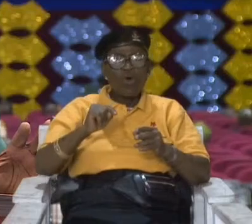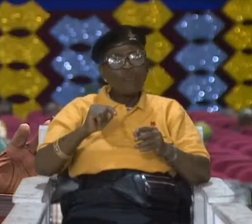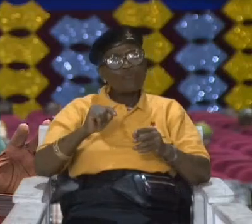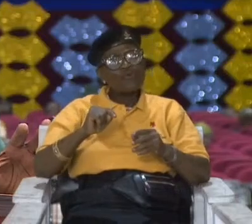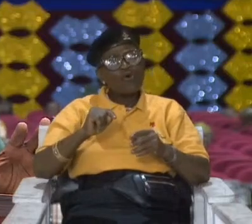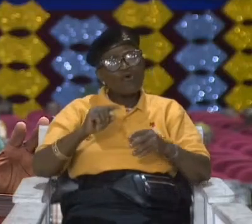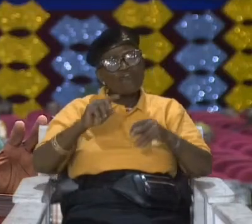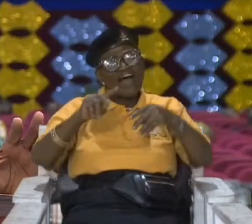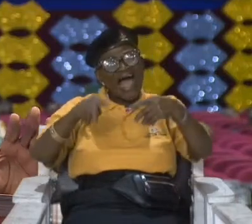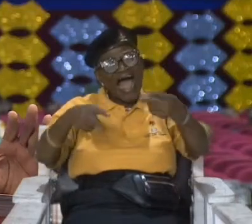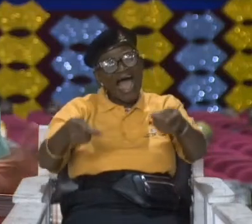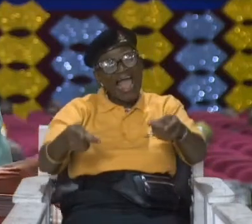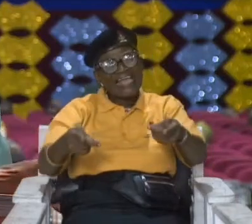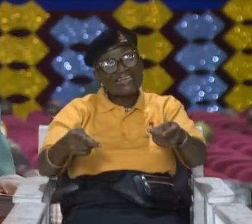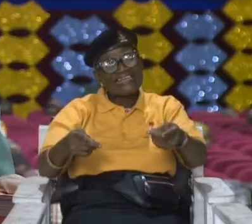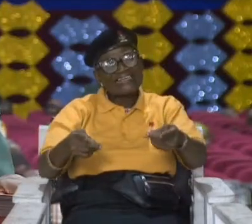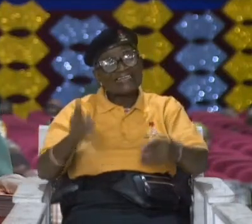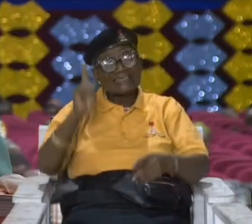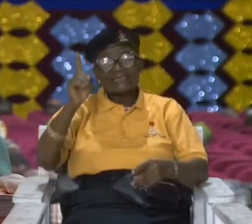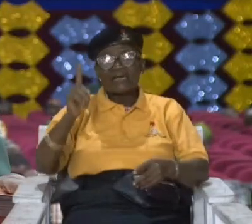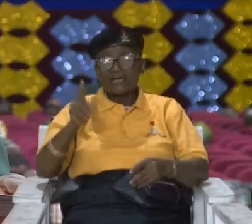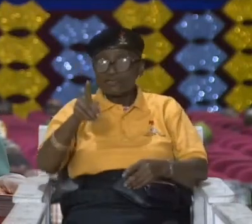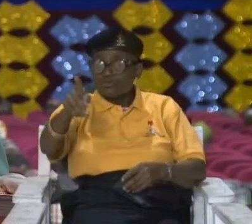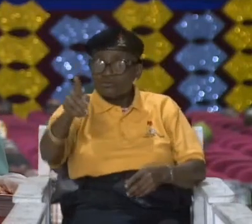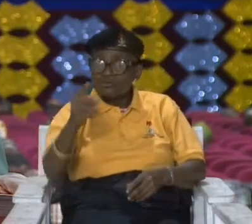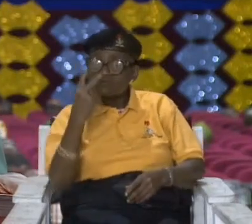provided you see me